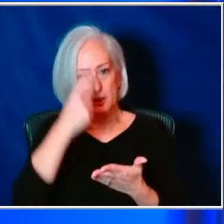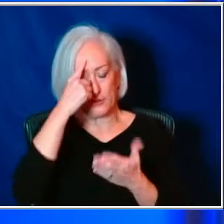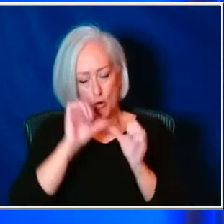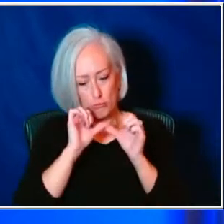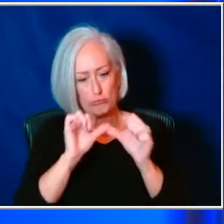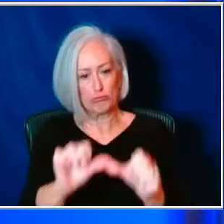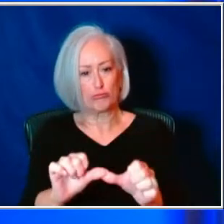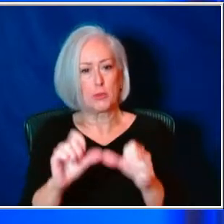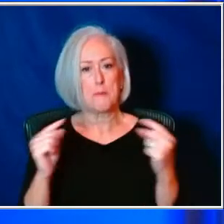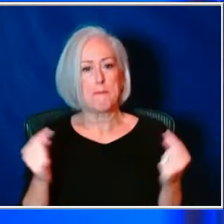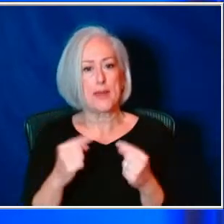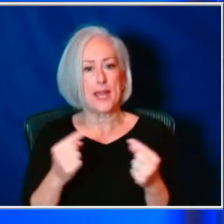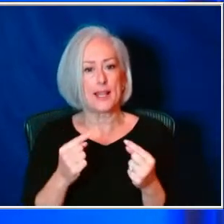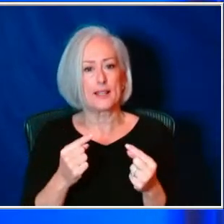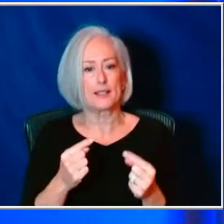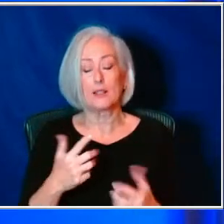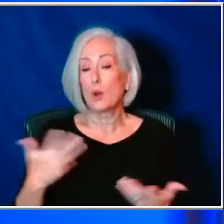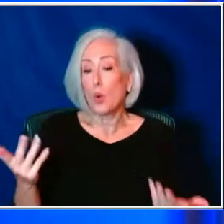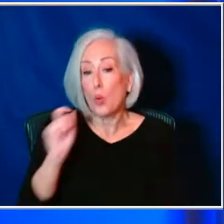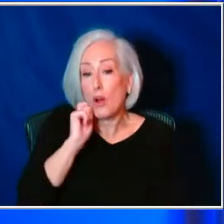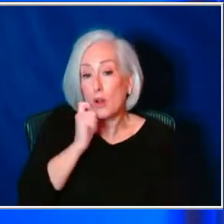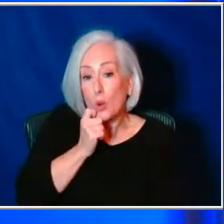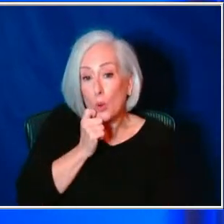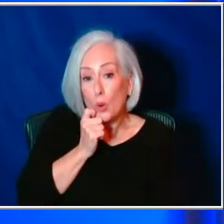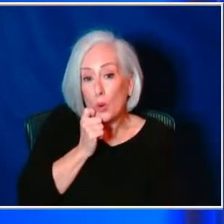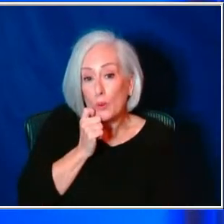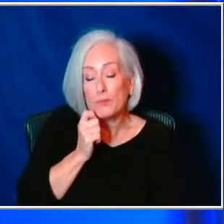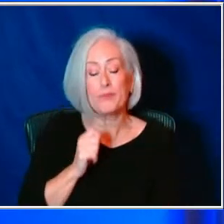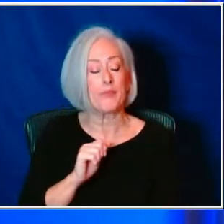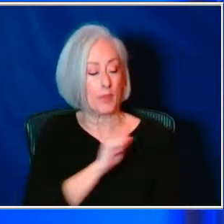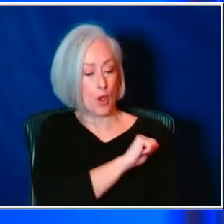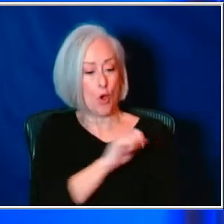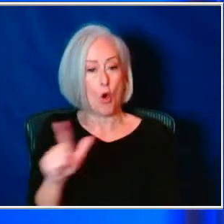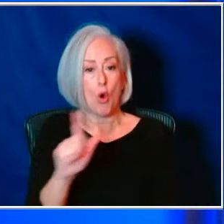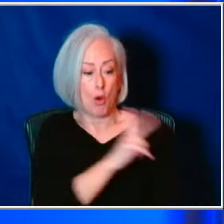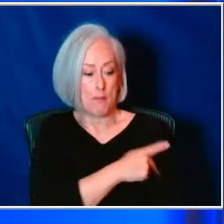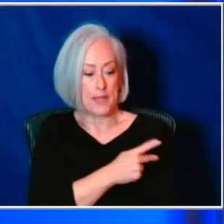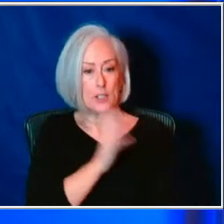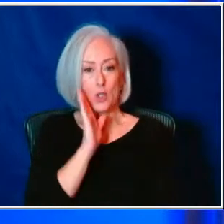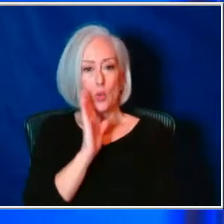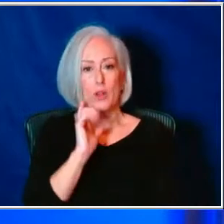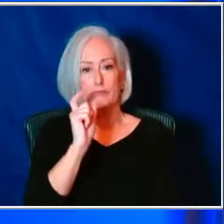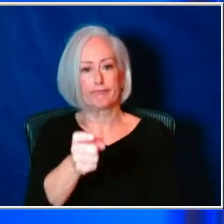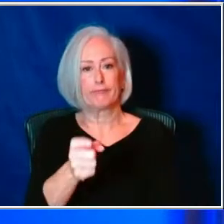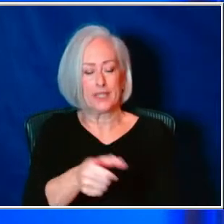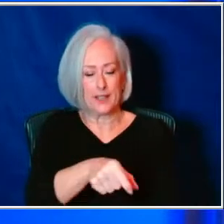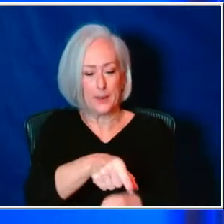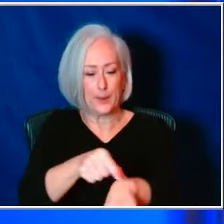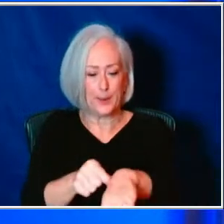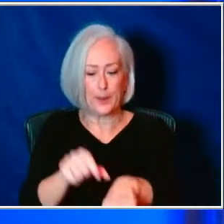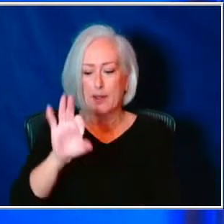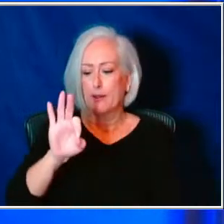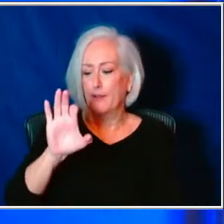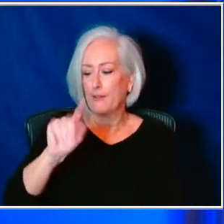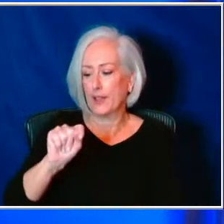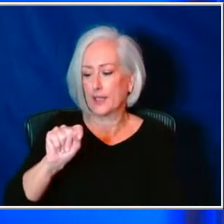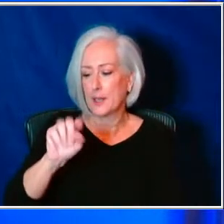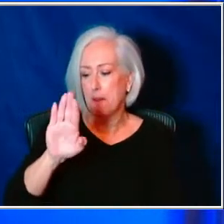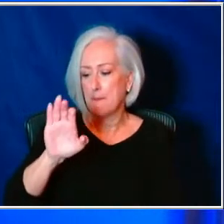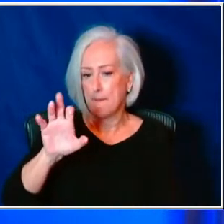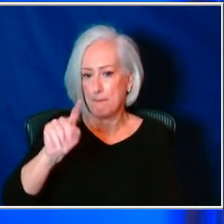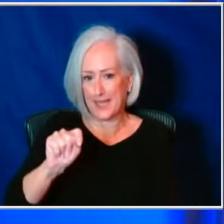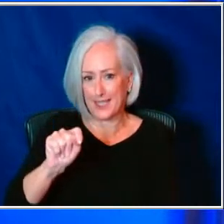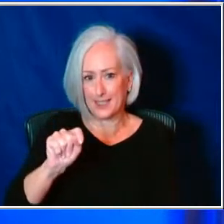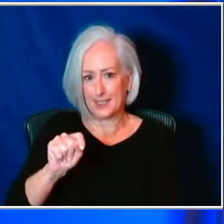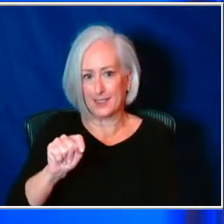cool about this is all patients will receive a Fitbit that allows them to track their activity. And part of this